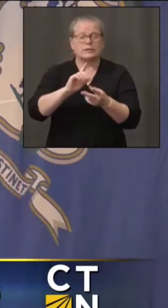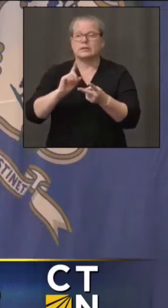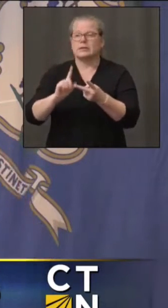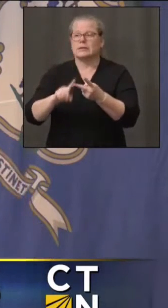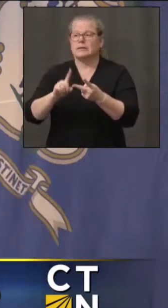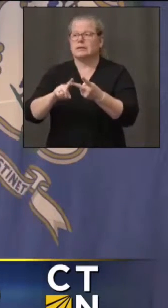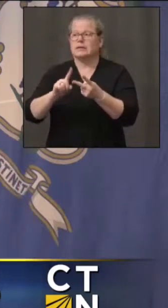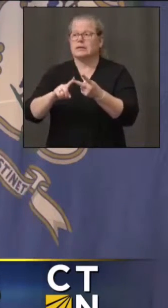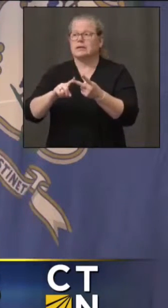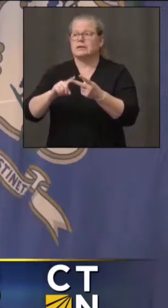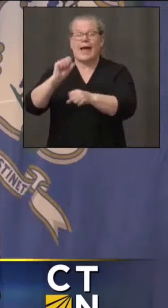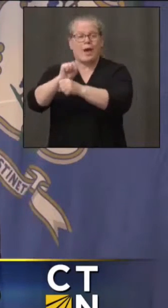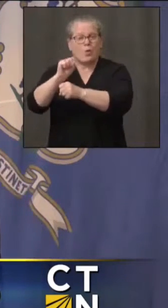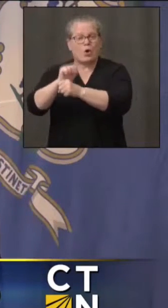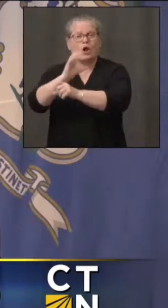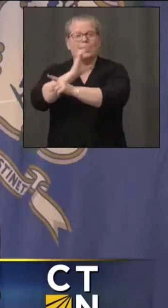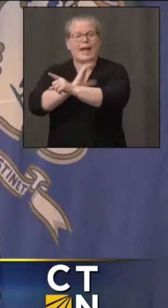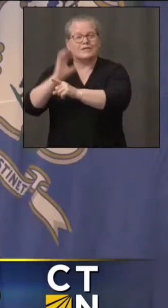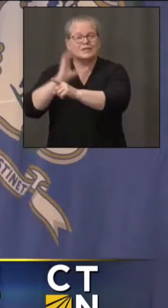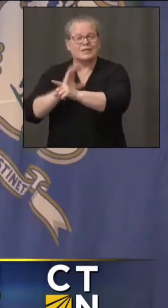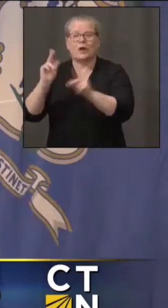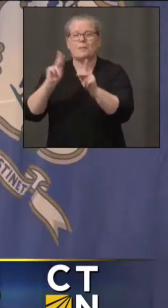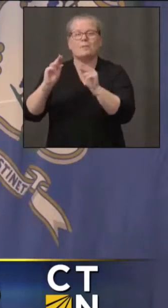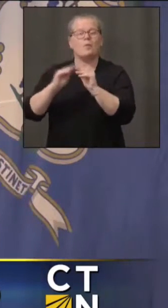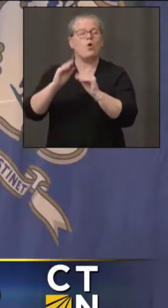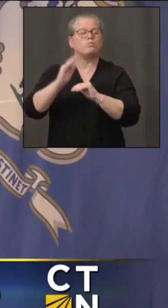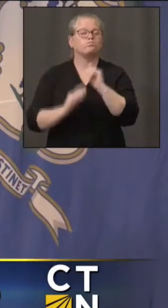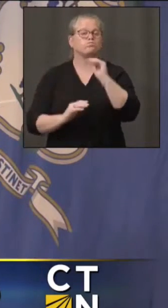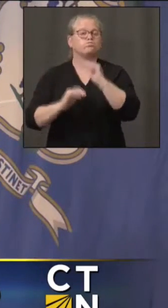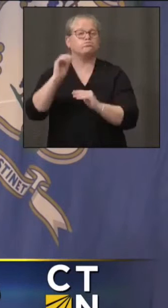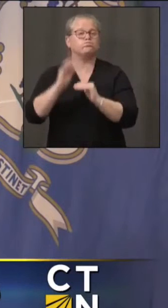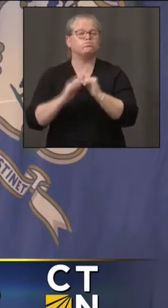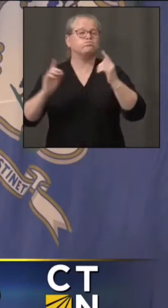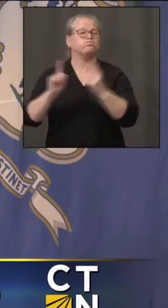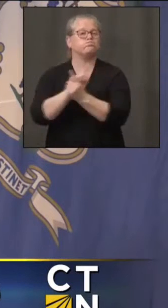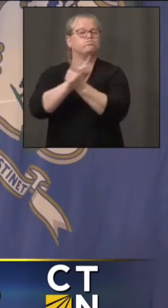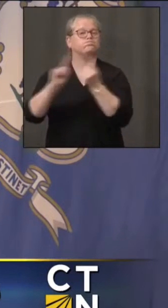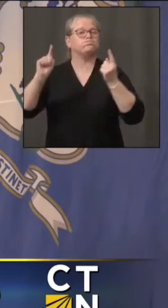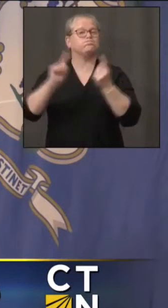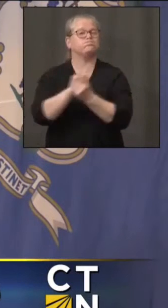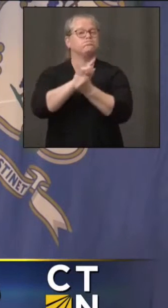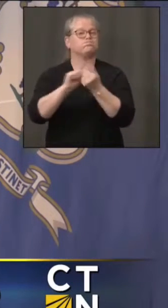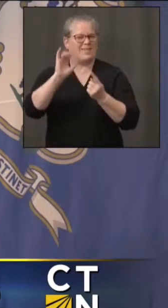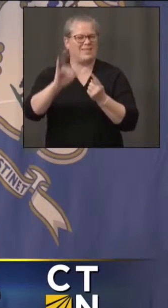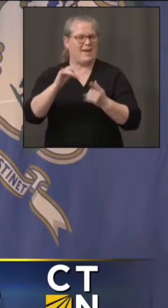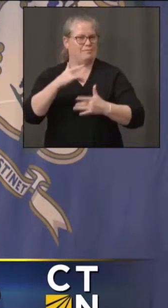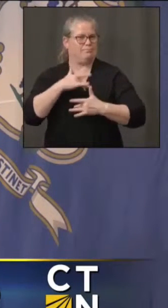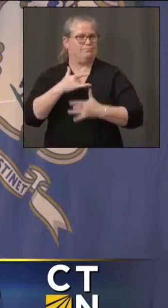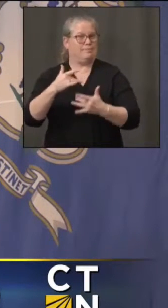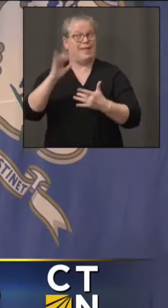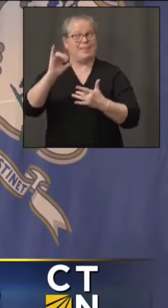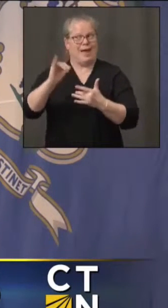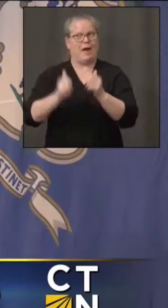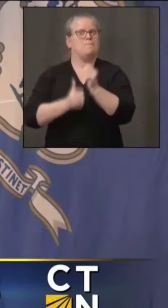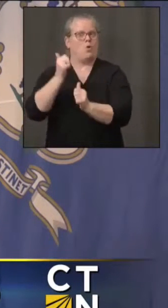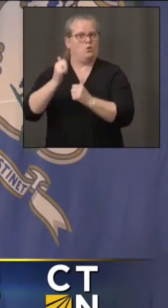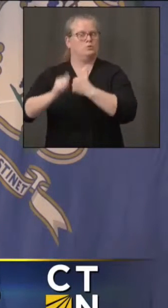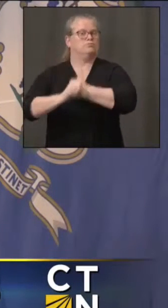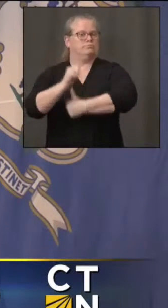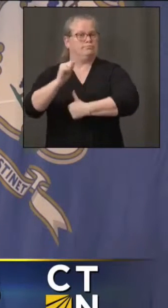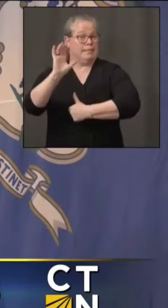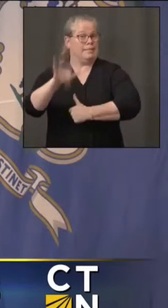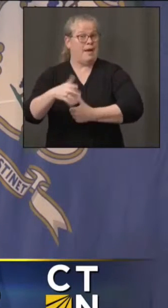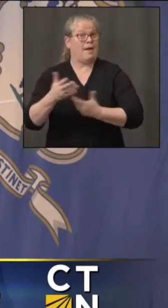the protocols. It's those informal interactions where we think there's the greatest risk right now.